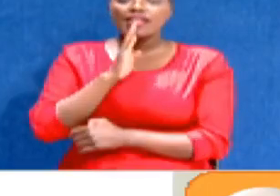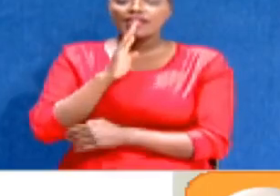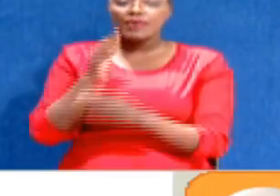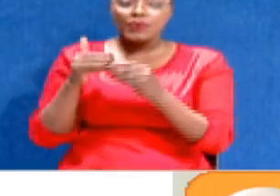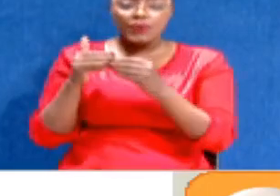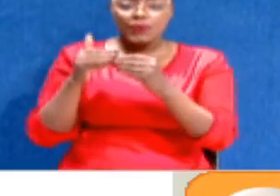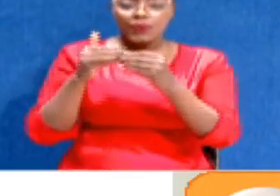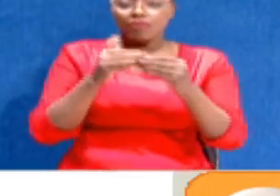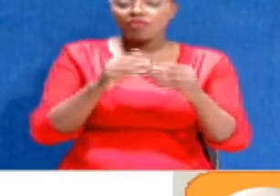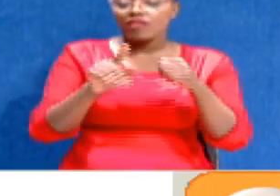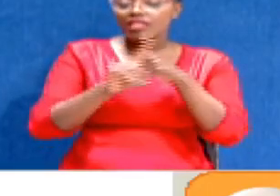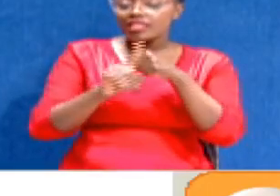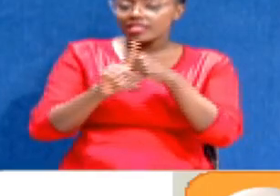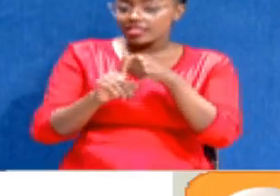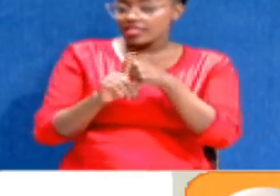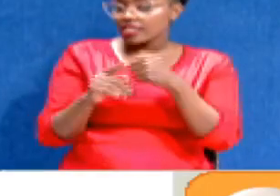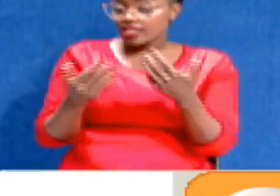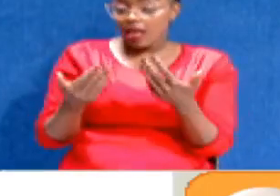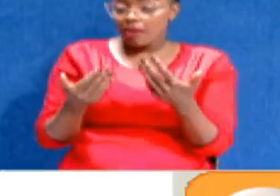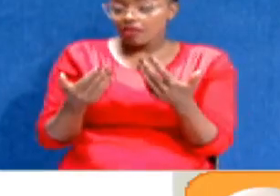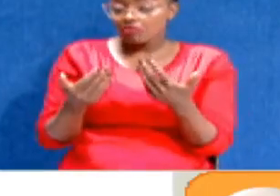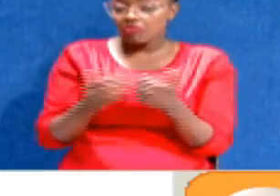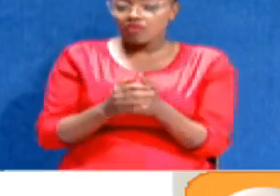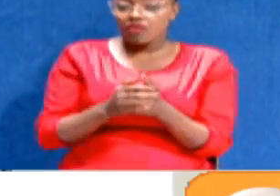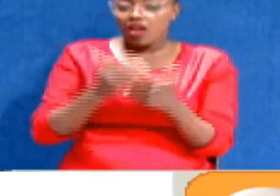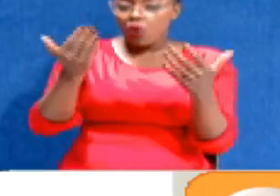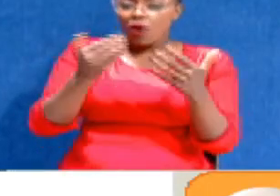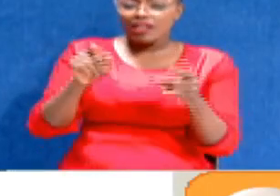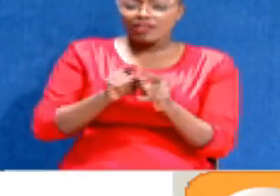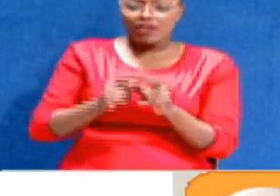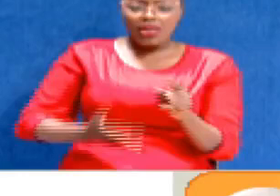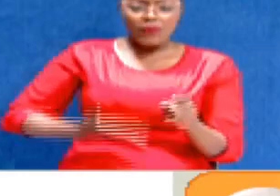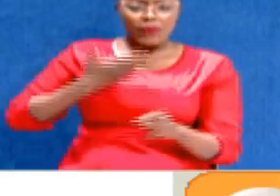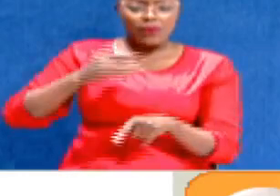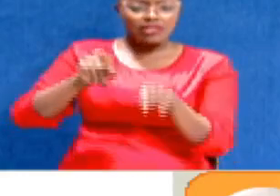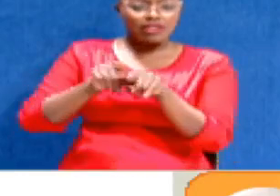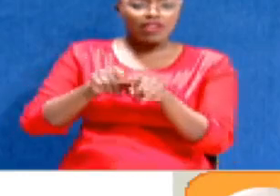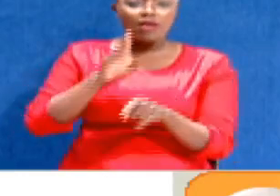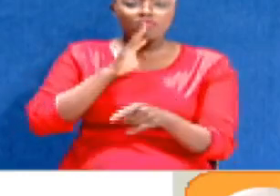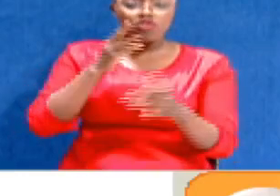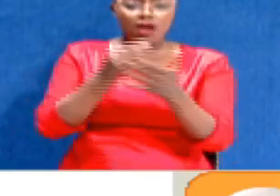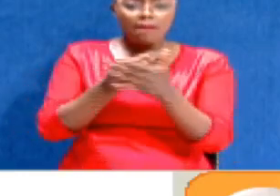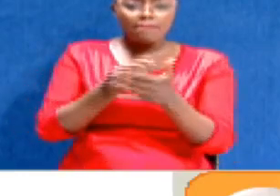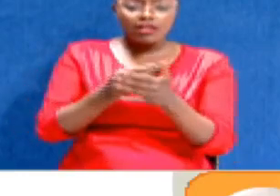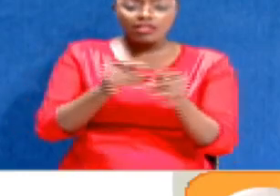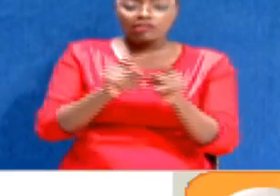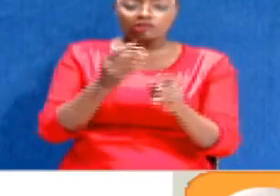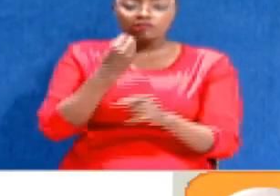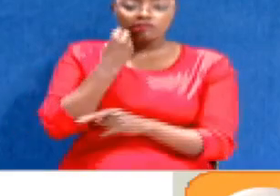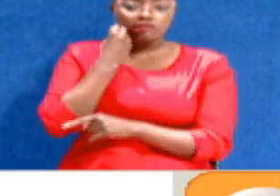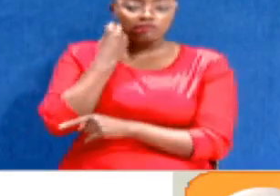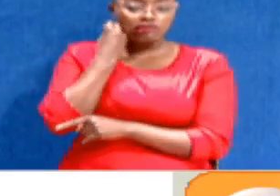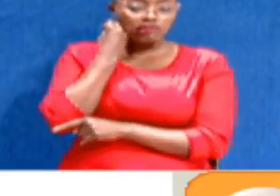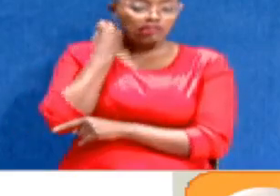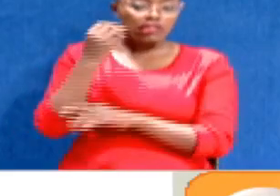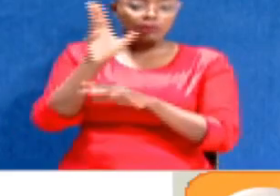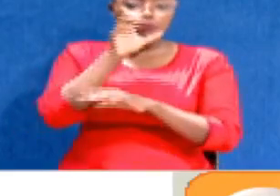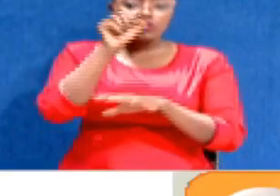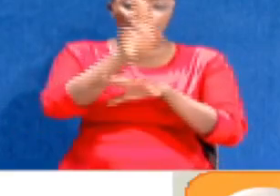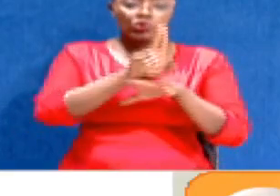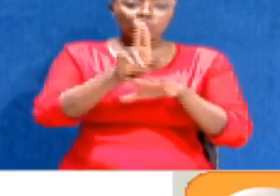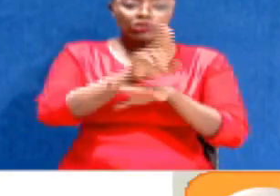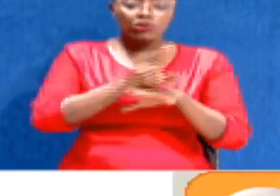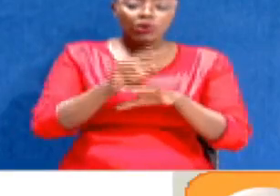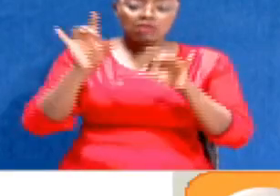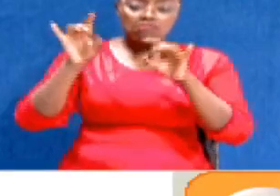budgets got their seats back? Where was the outrage when the same borrowed money was being swindled and misappropriated with